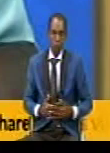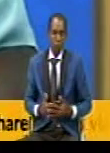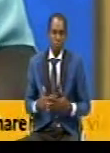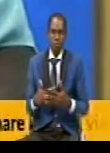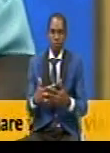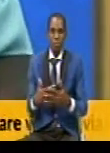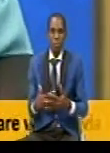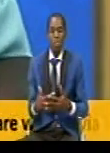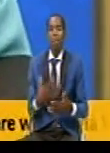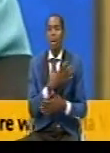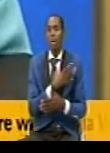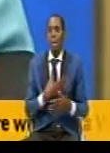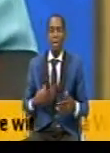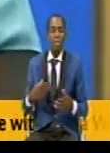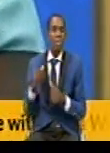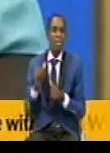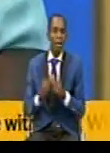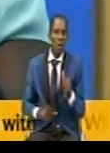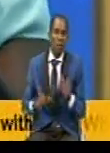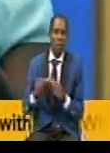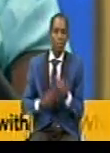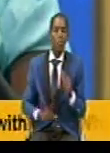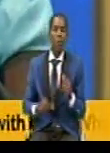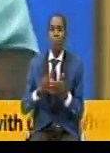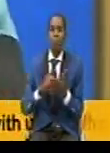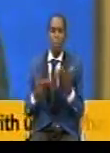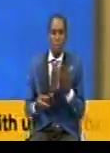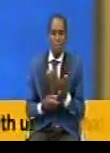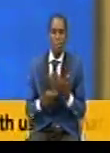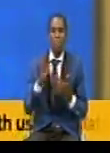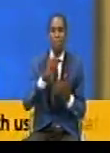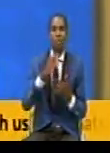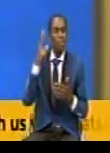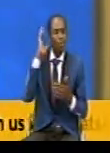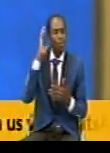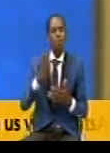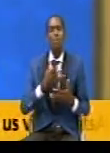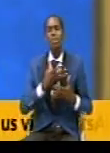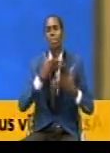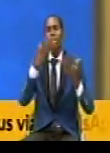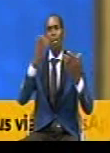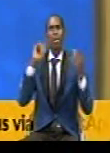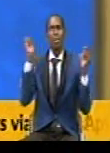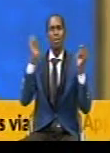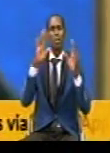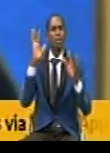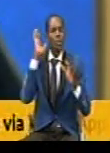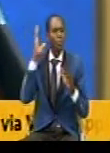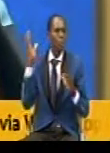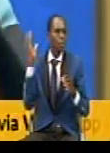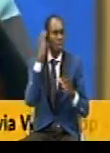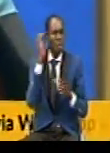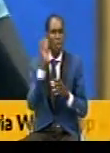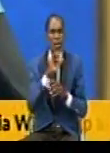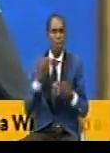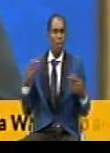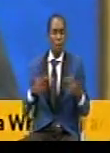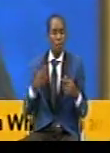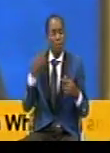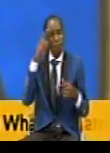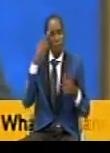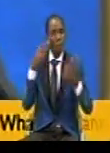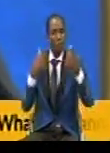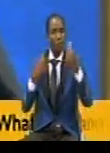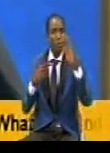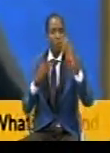of this pain, you will not conceive." Every time, every program I will attend, immediately I will shout hallelujah. I will hear the